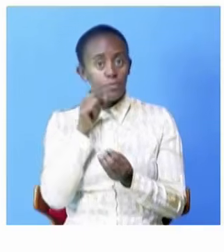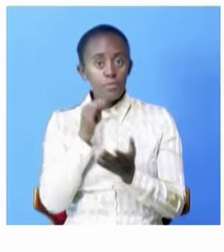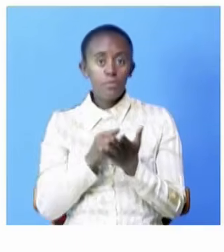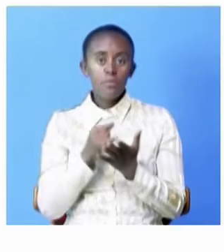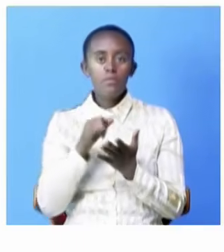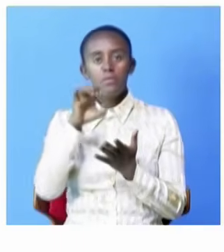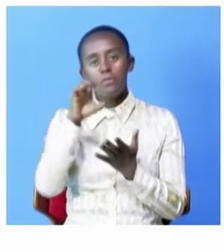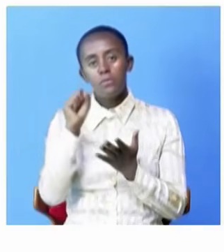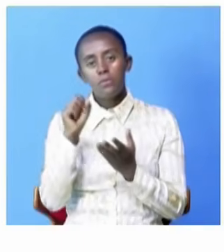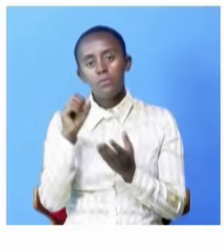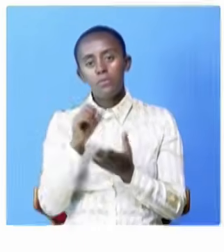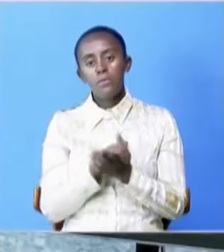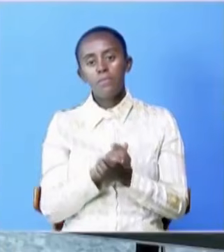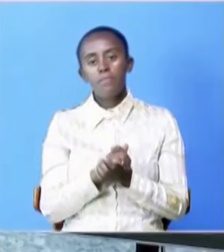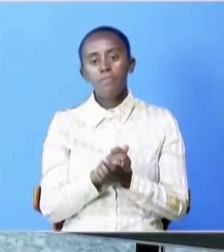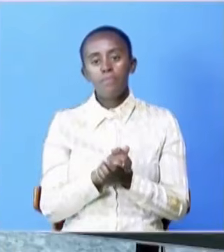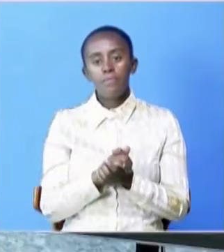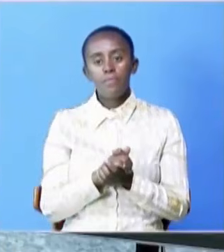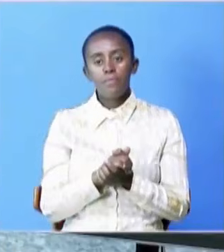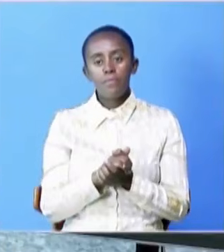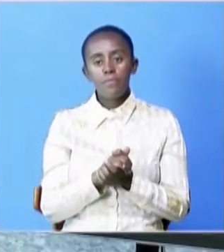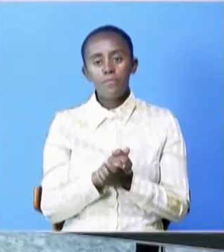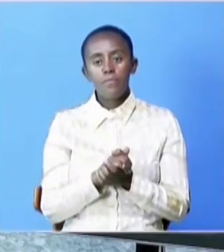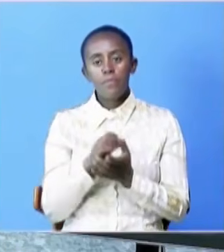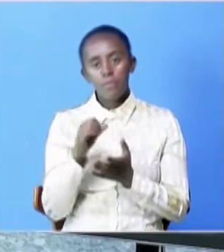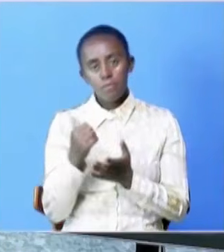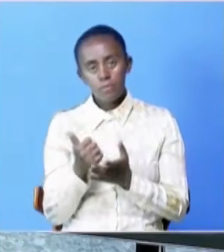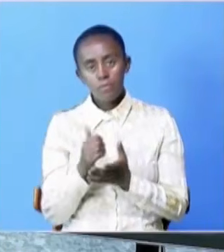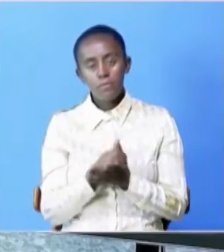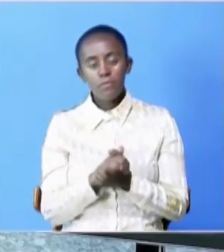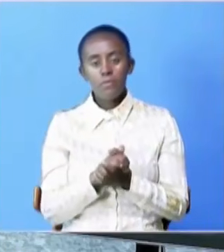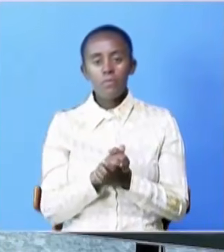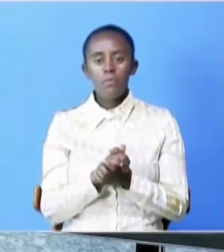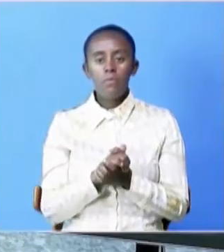it, we use this, okay? What's? What else?